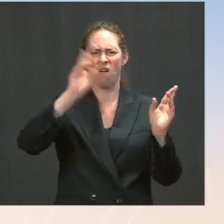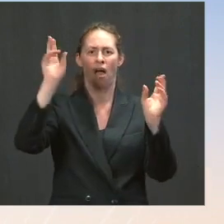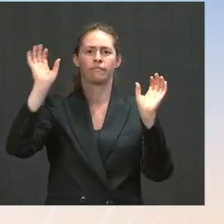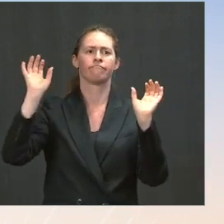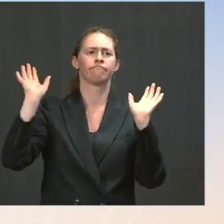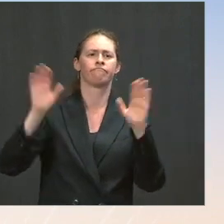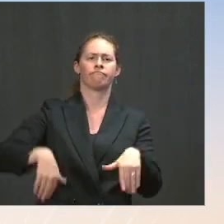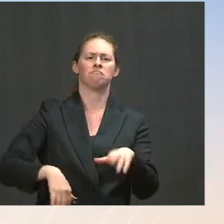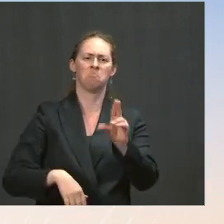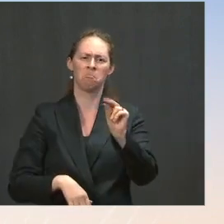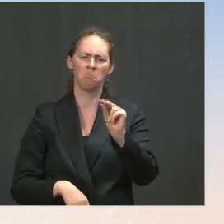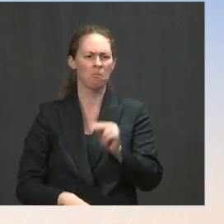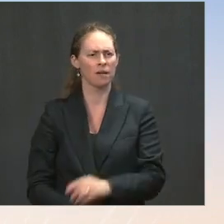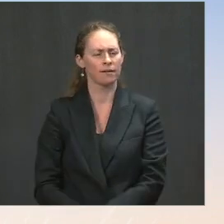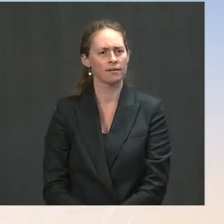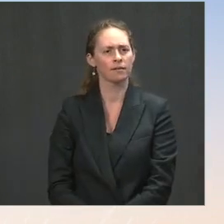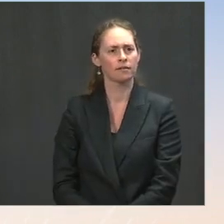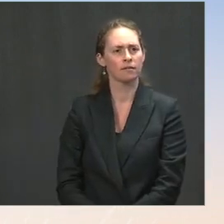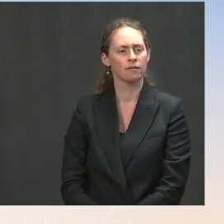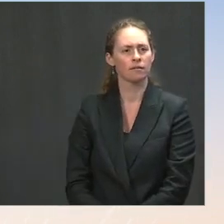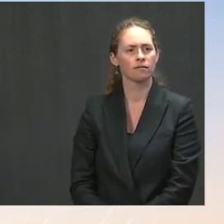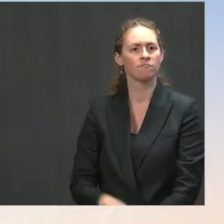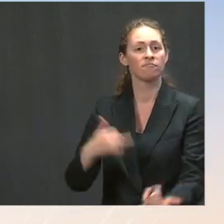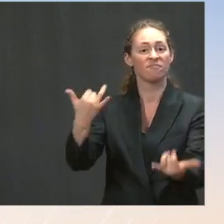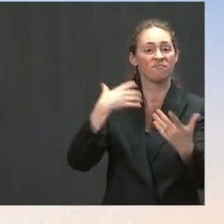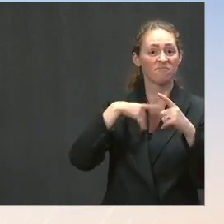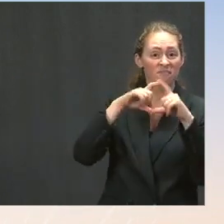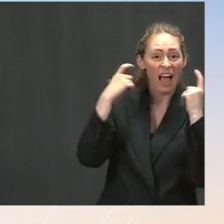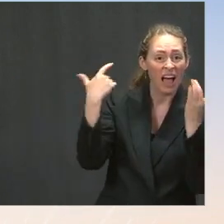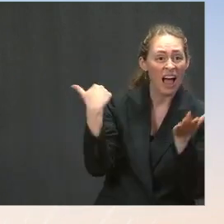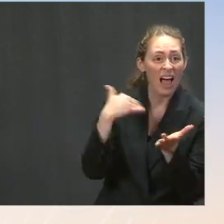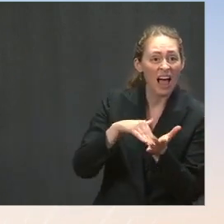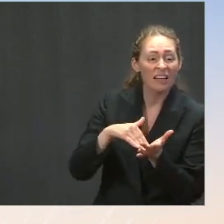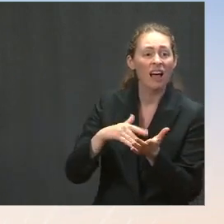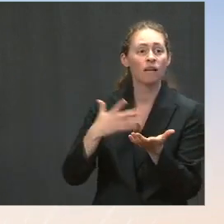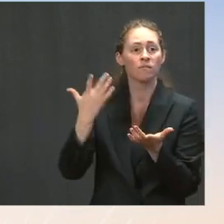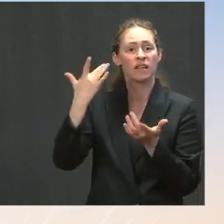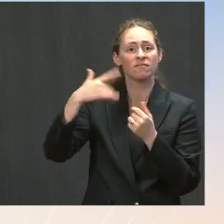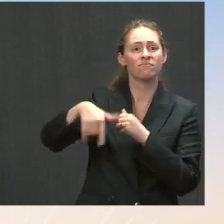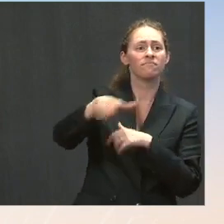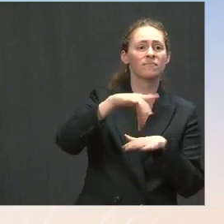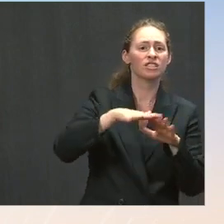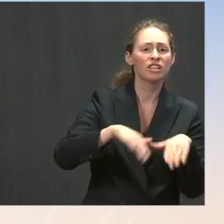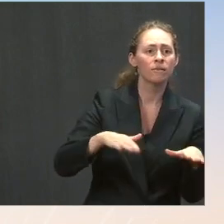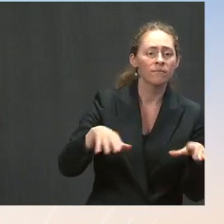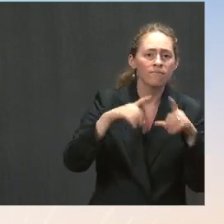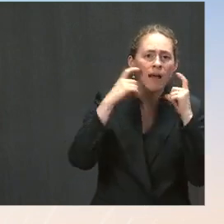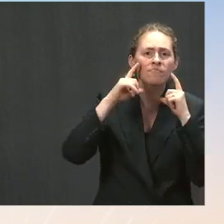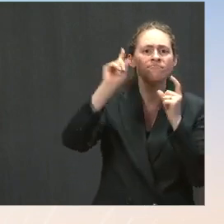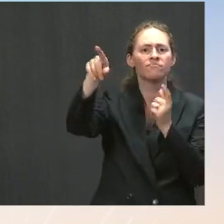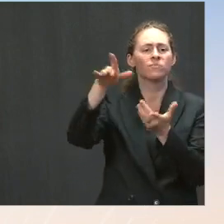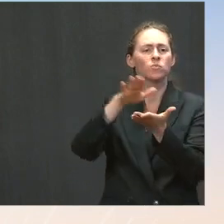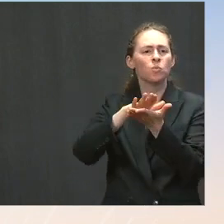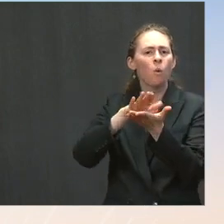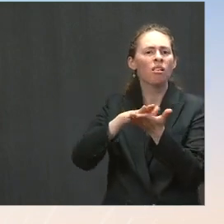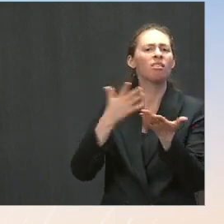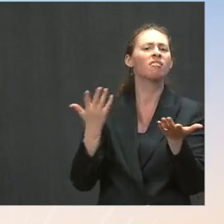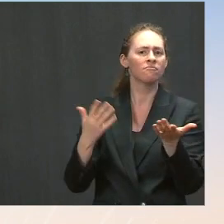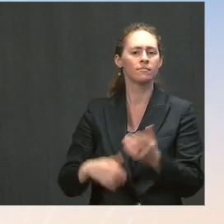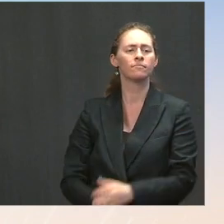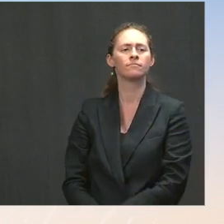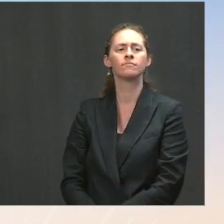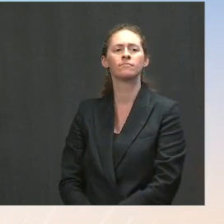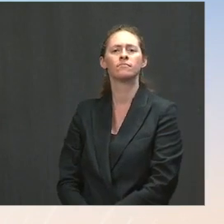in buildings. Kids could possibly be wearing masks in school. And those who are vaccinated are